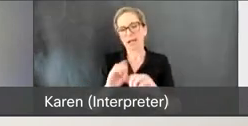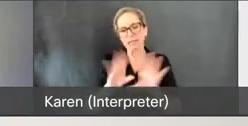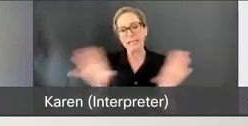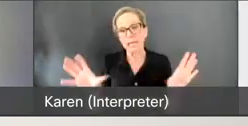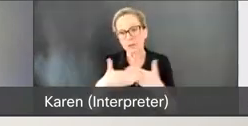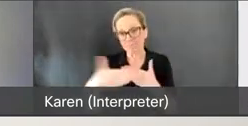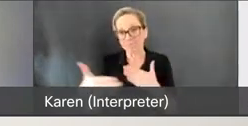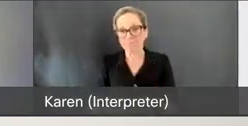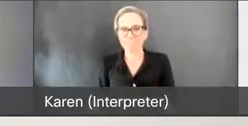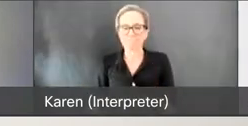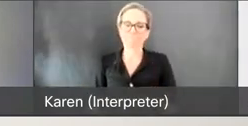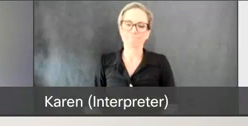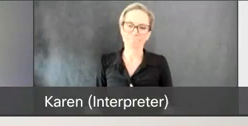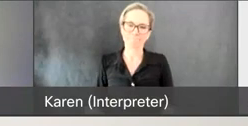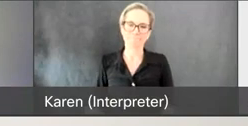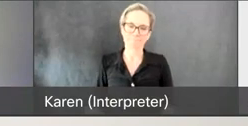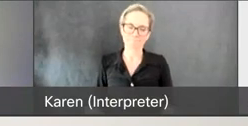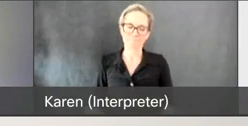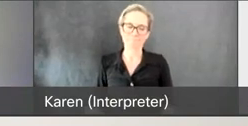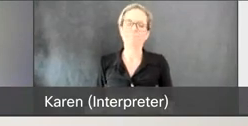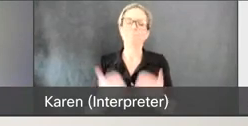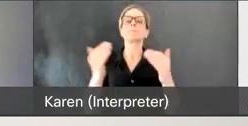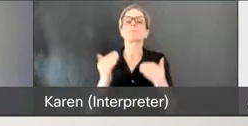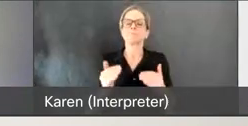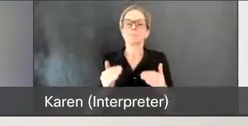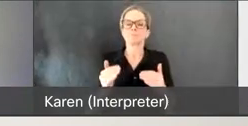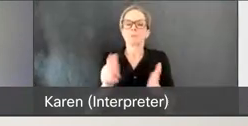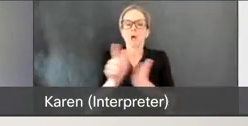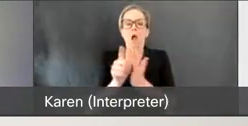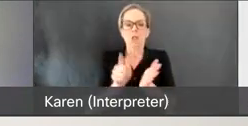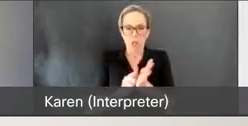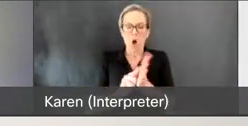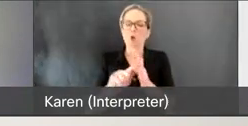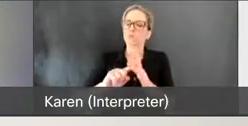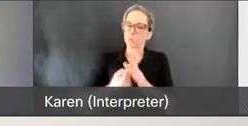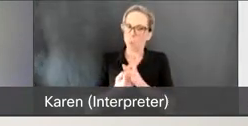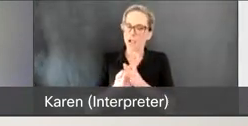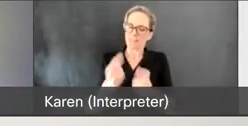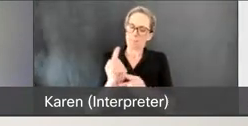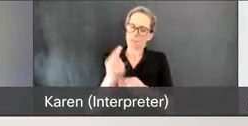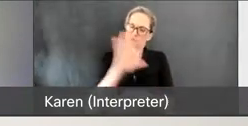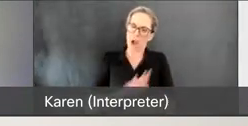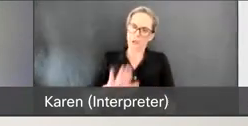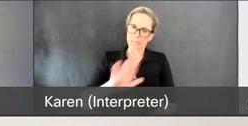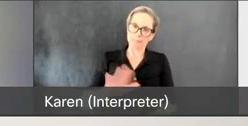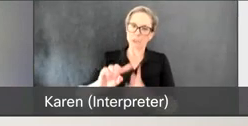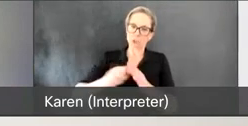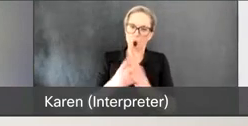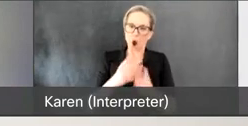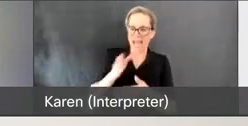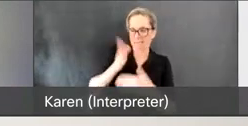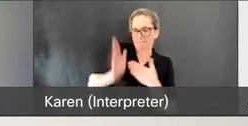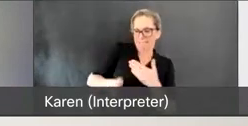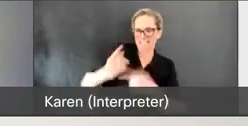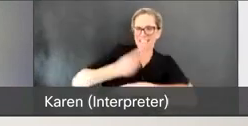The law requires an approximate start and a substantial completion date. So if